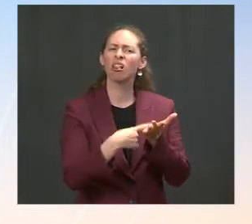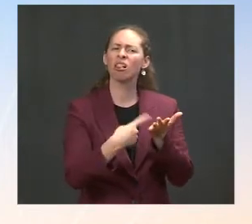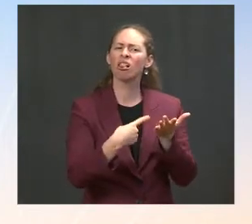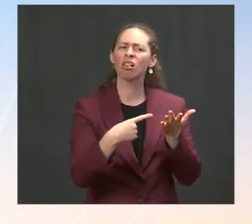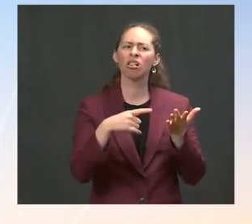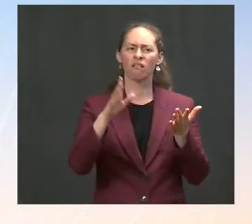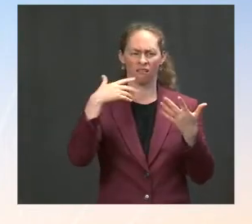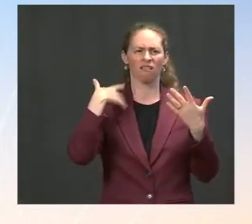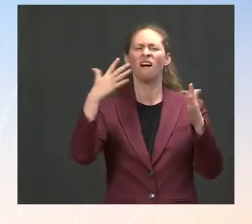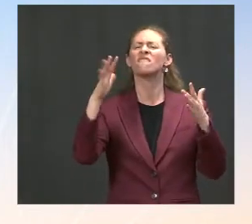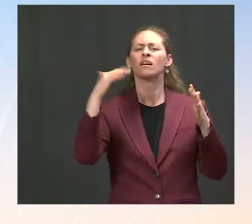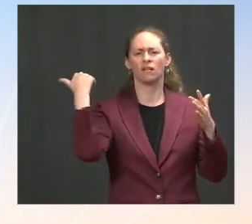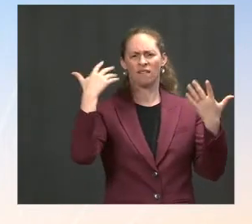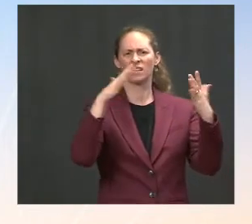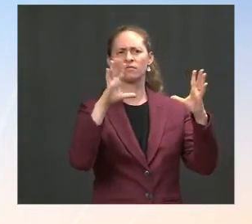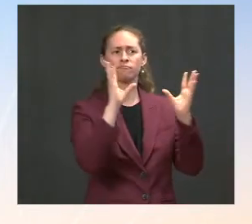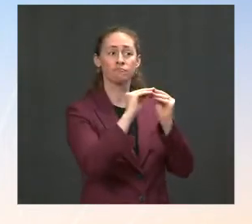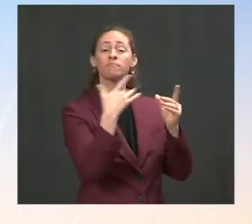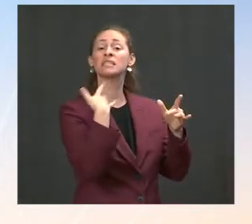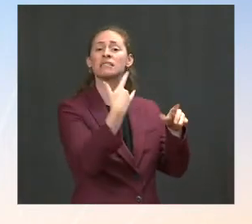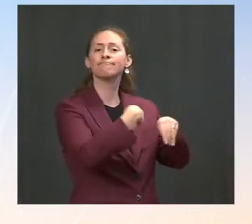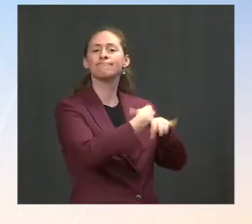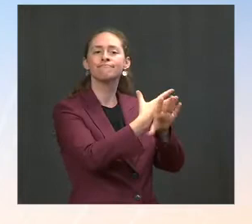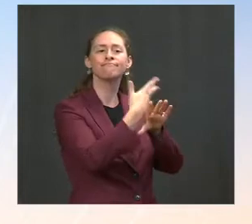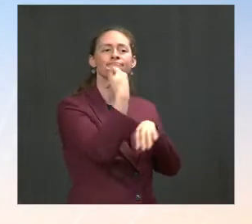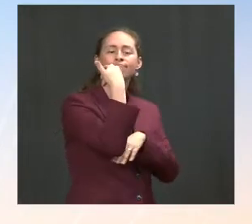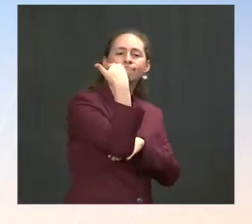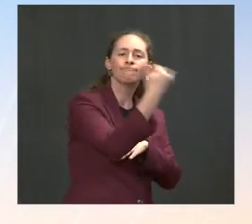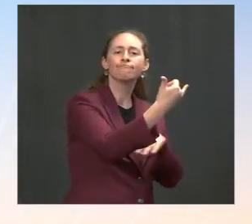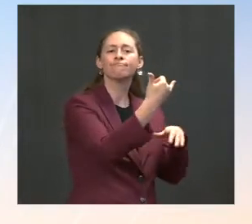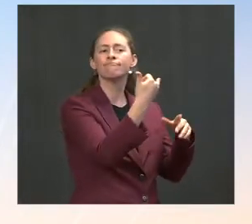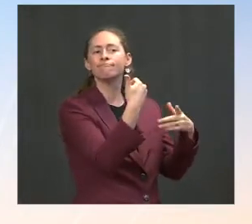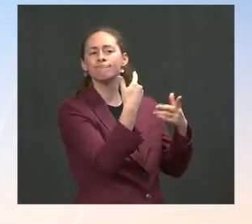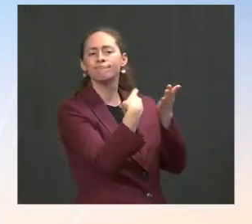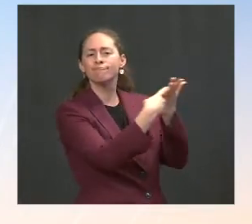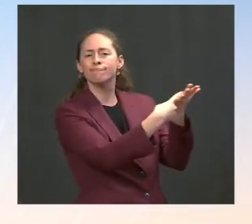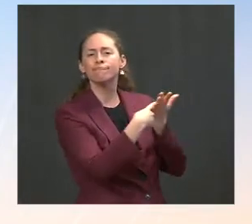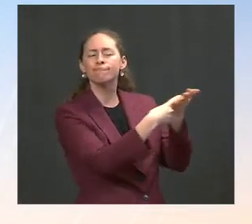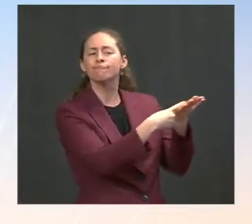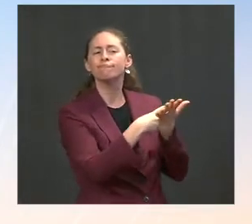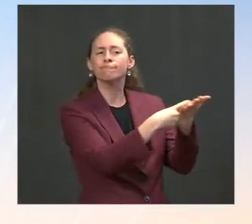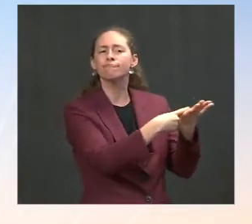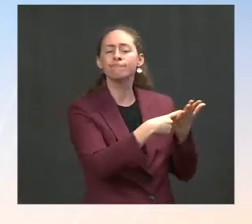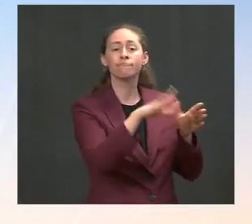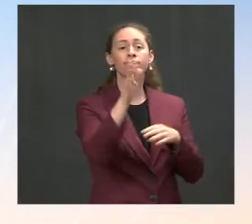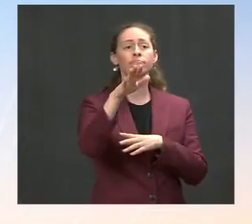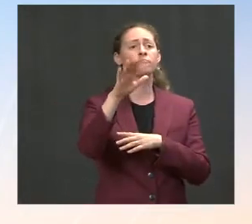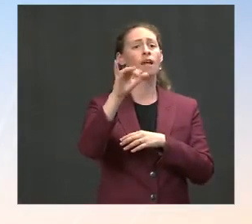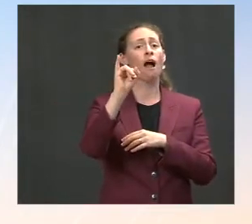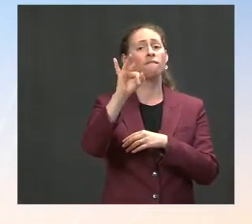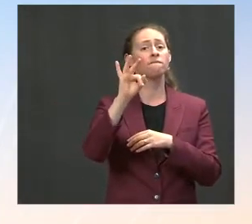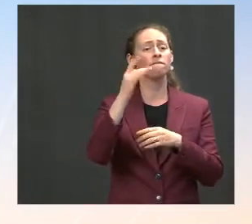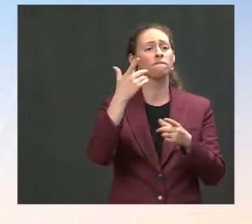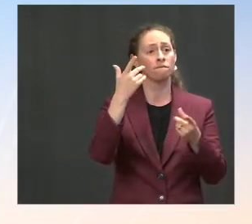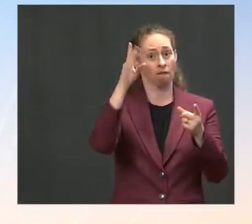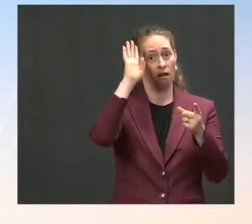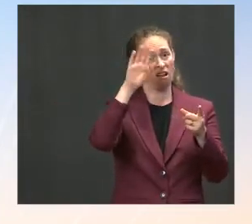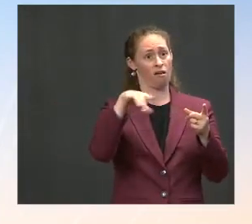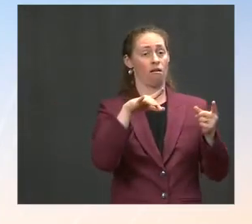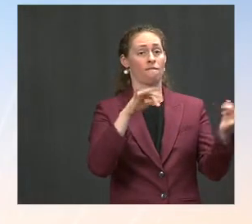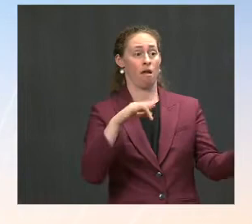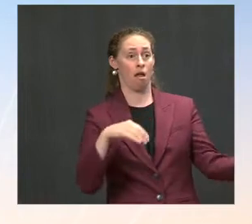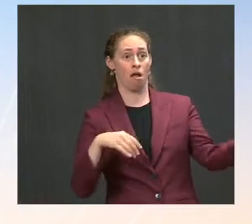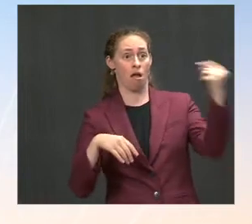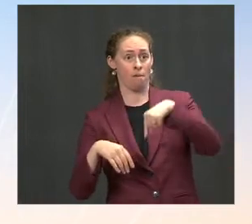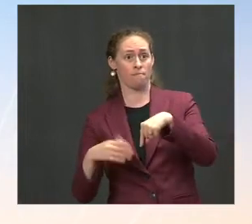lawmakers over the phone, and he's always conveyed to his team that if it would be helpful to bring members down here, as he has continued to do,